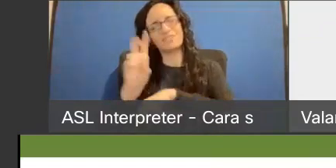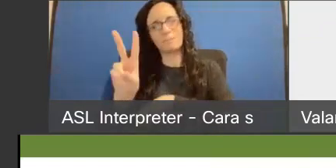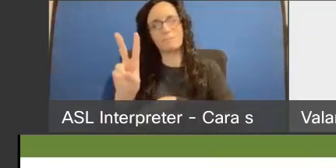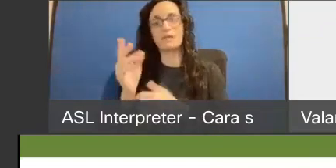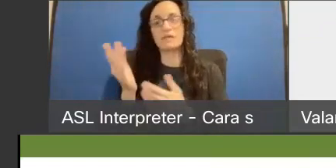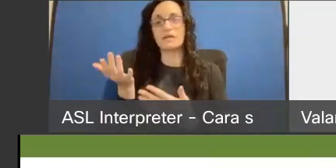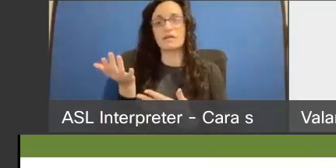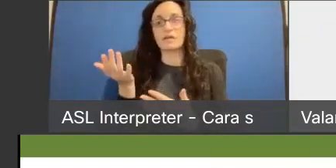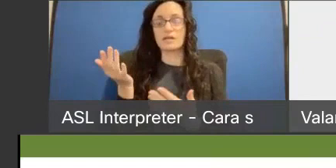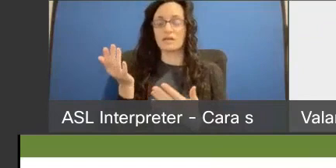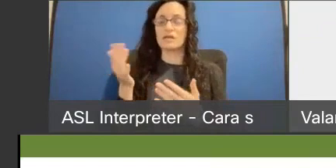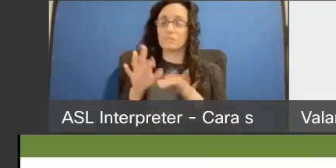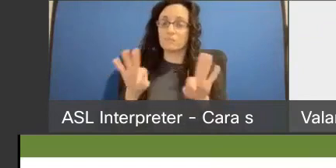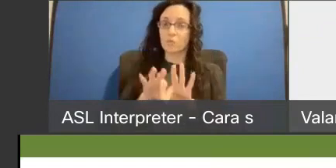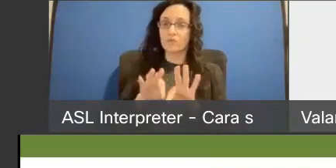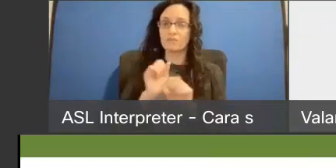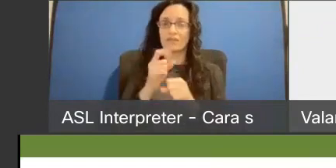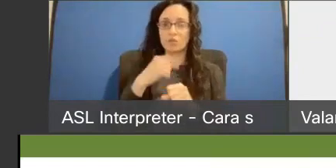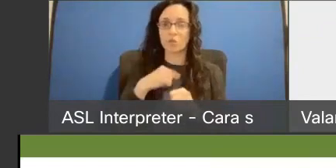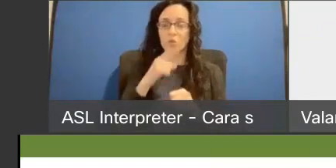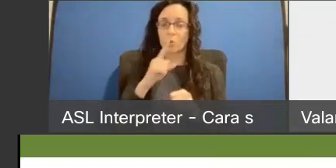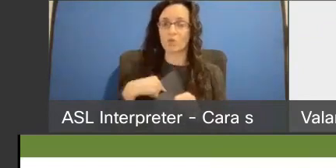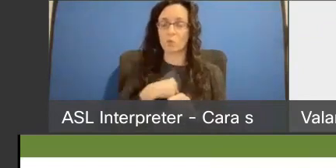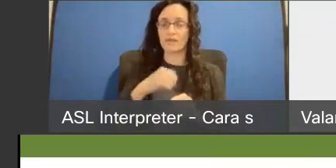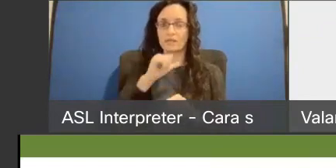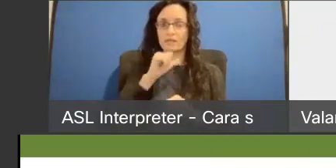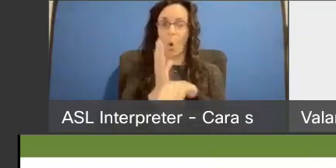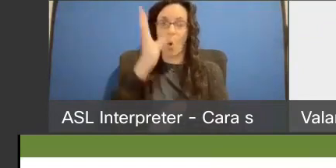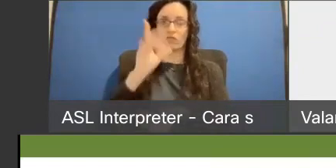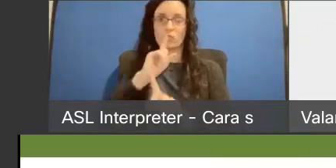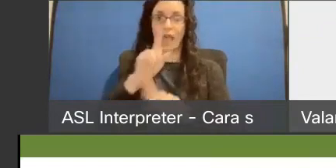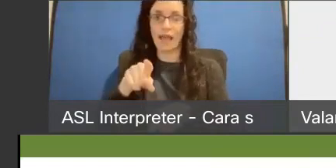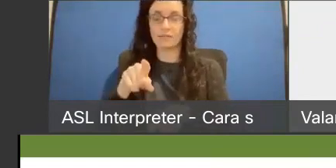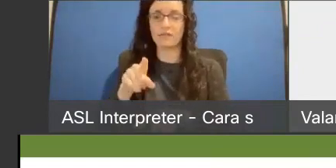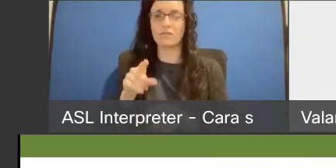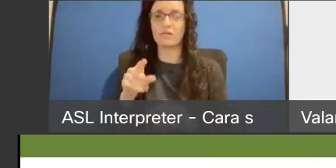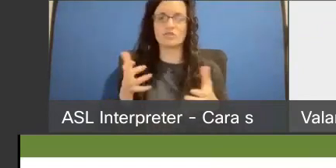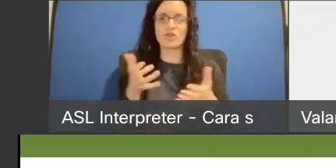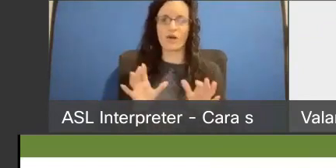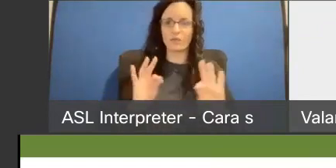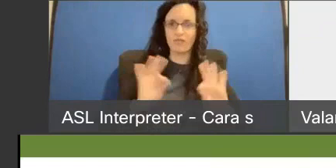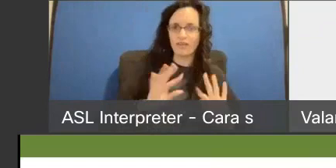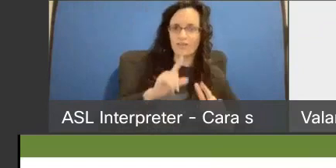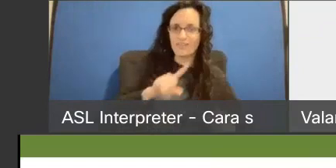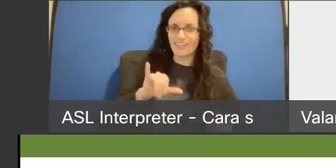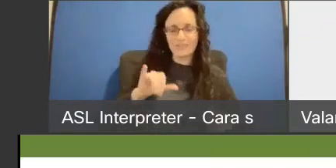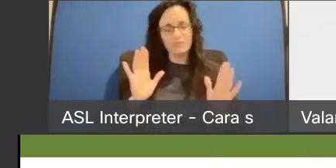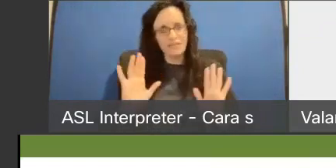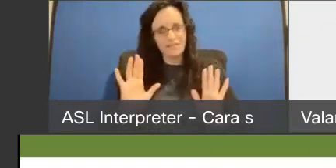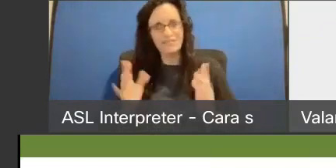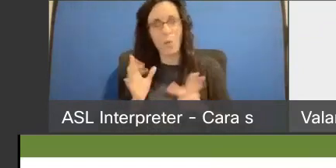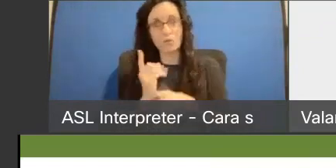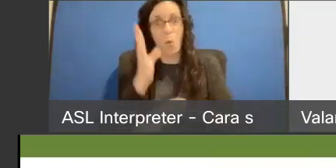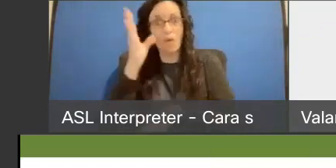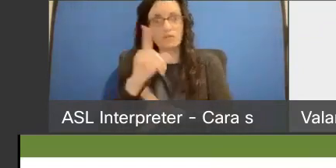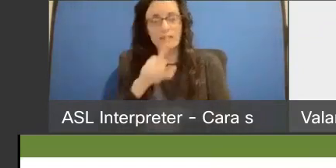is making sure that we don't overreact or underreact, but that we don't overreact just because, if 12 million